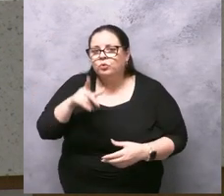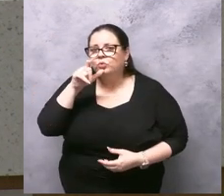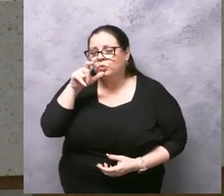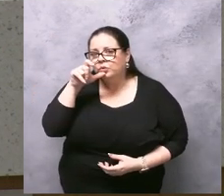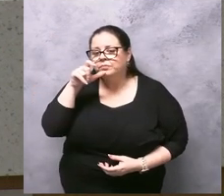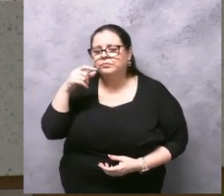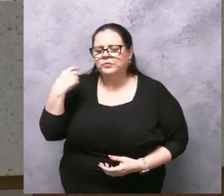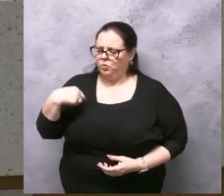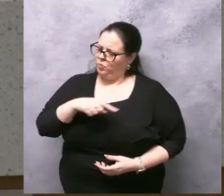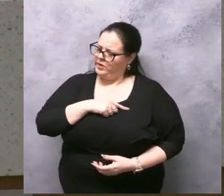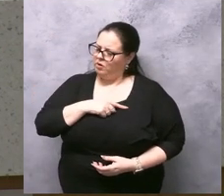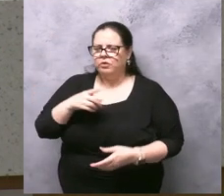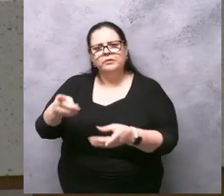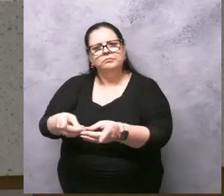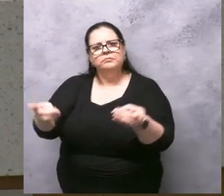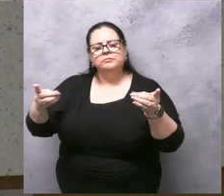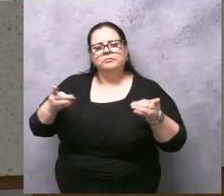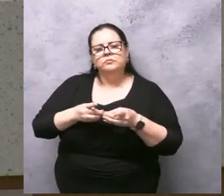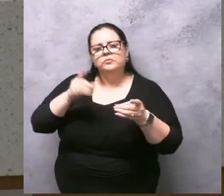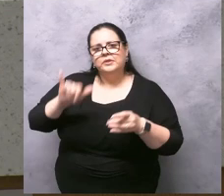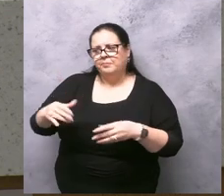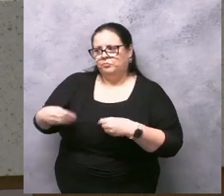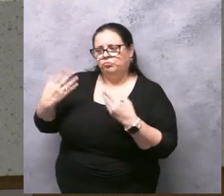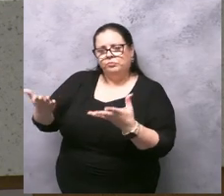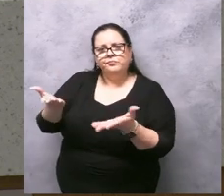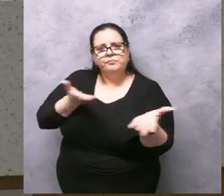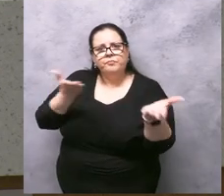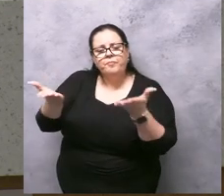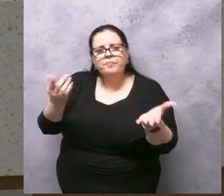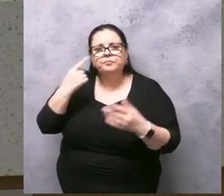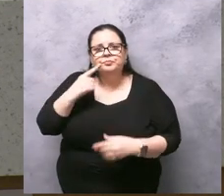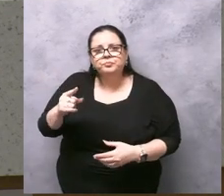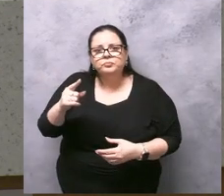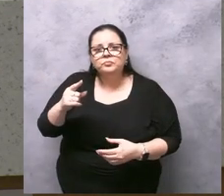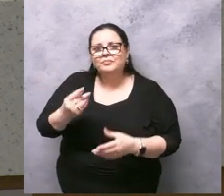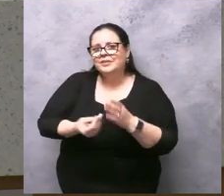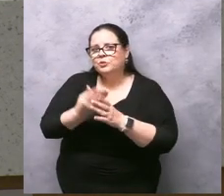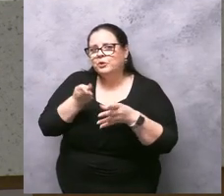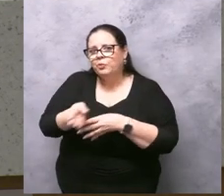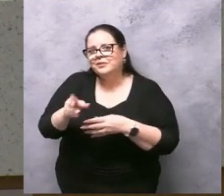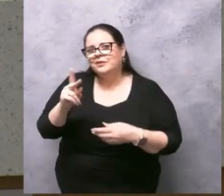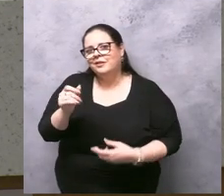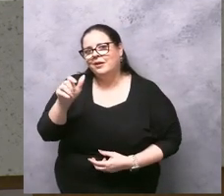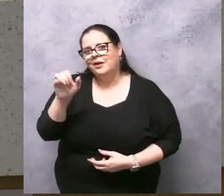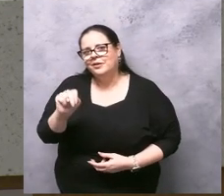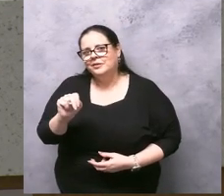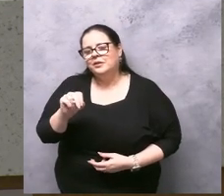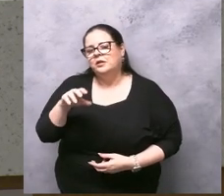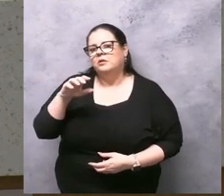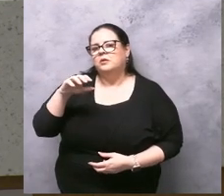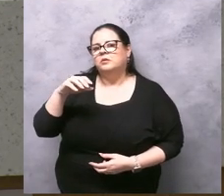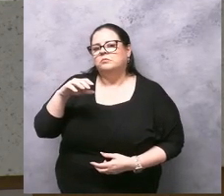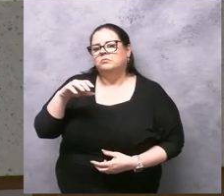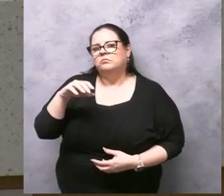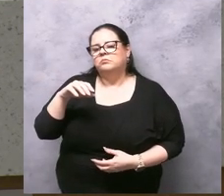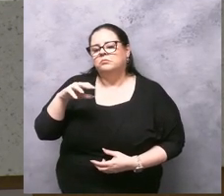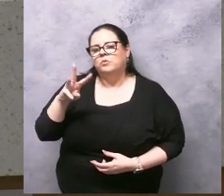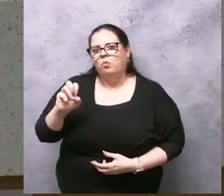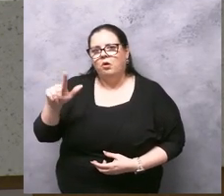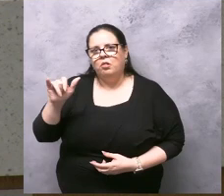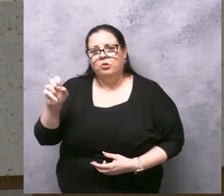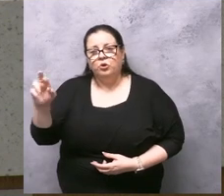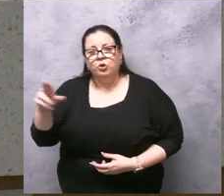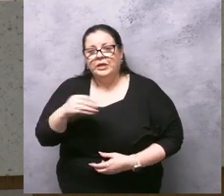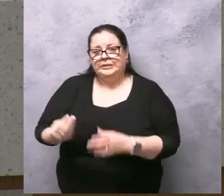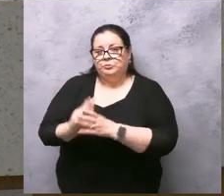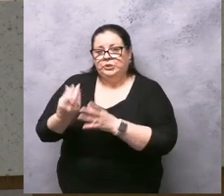the district that provides services for Spring Branch, Klein, Tomball, and Waller, and we went to an extensive review program